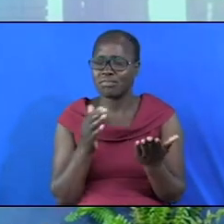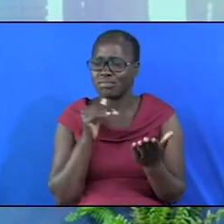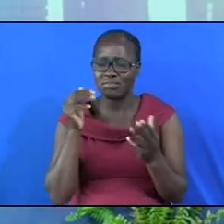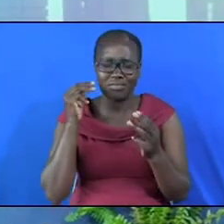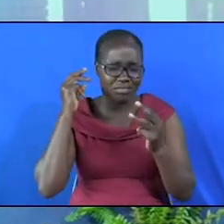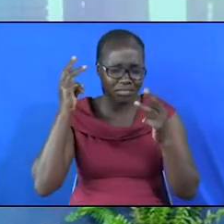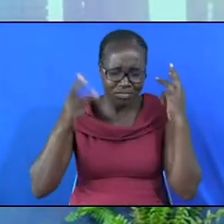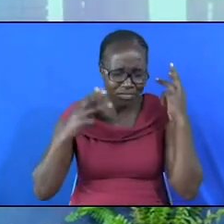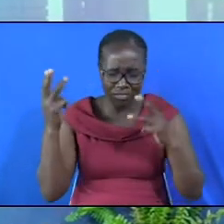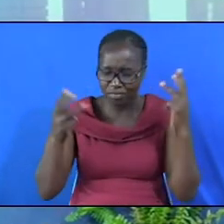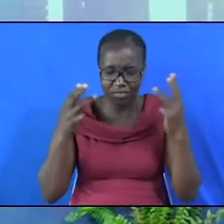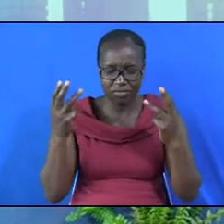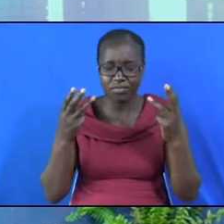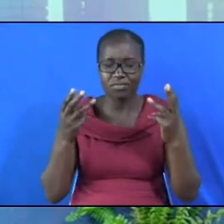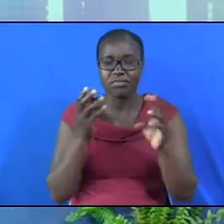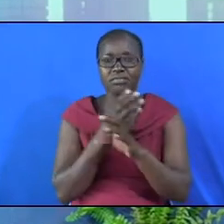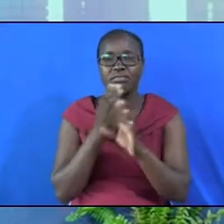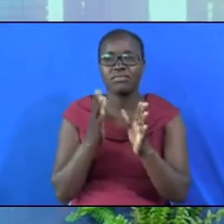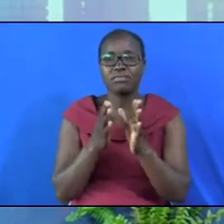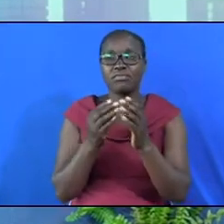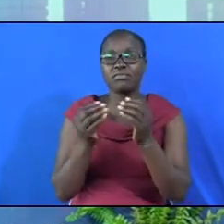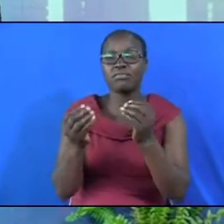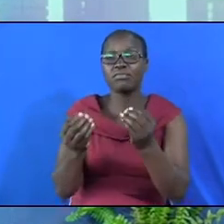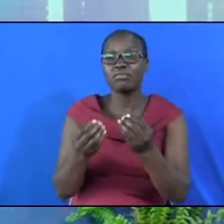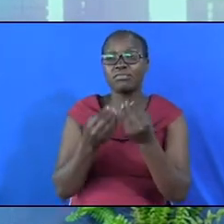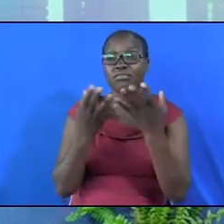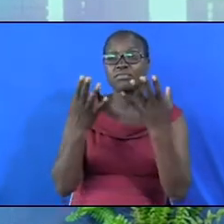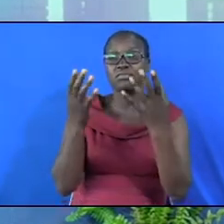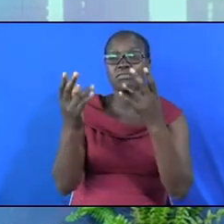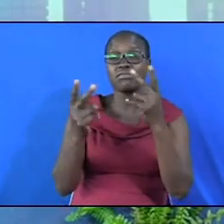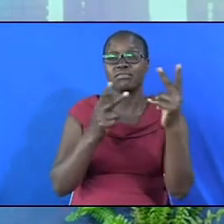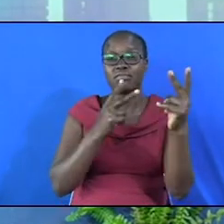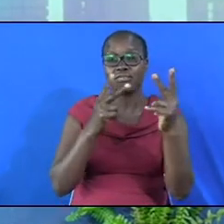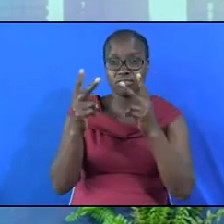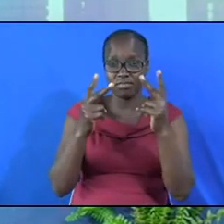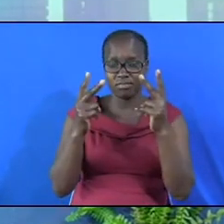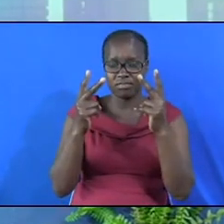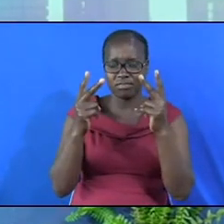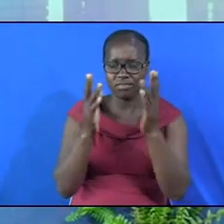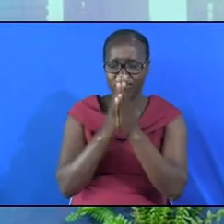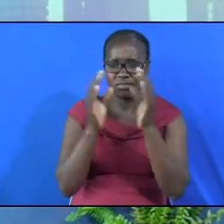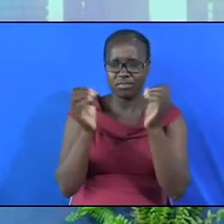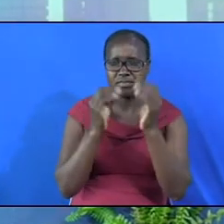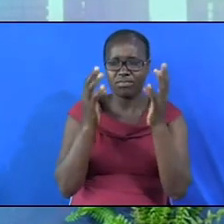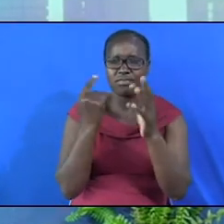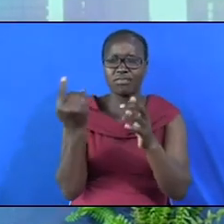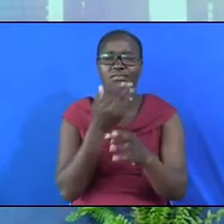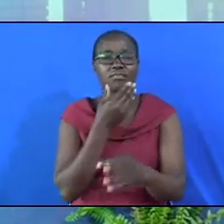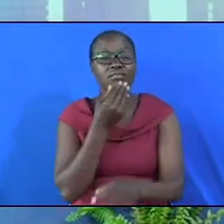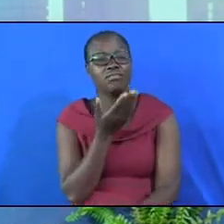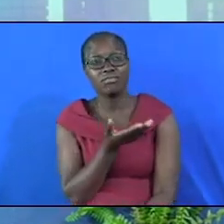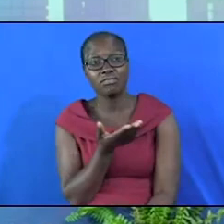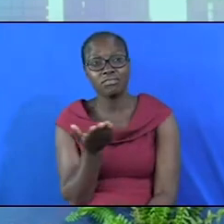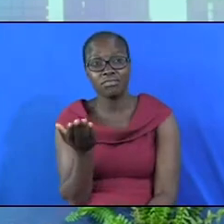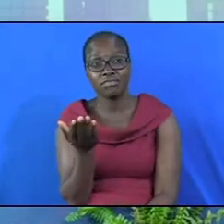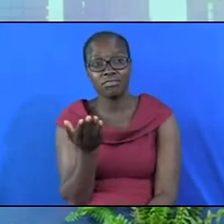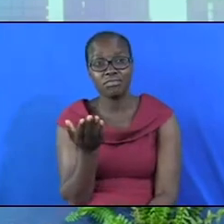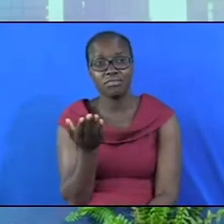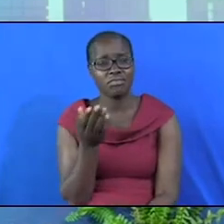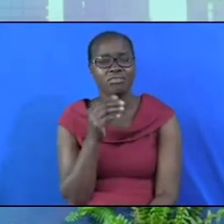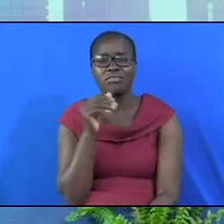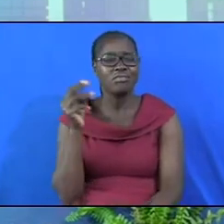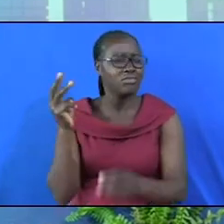worried. Christ will give you victory. Hallelujah. I want to speak to a single mother here. That don't